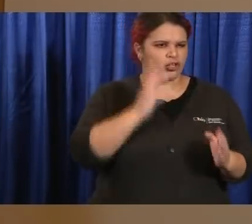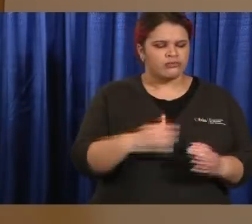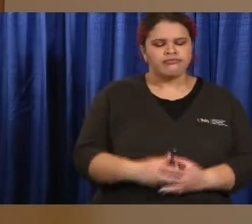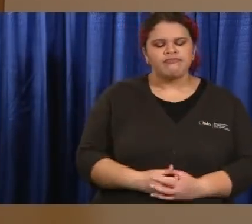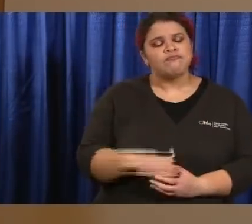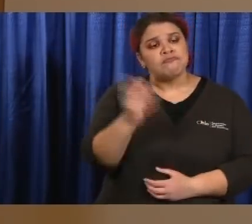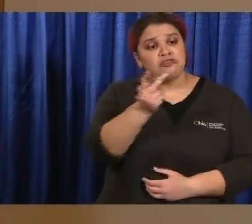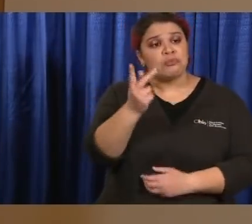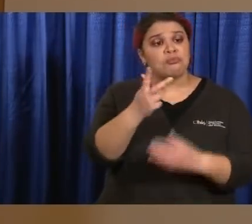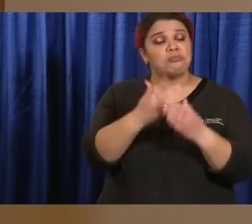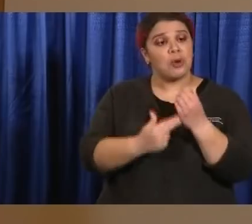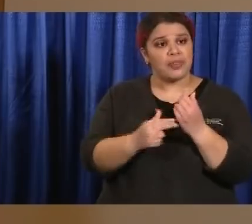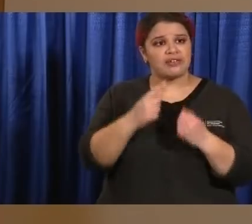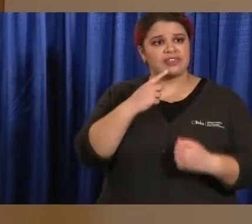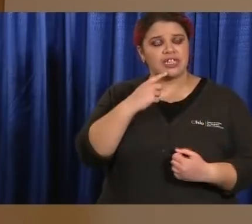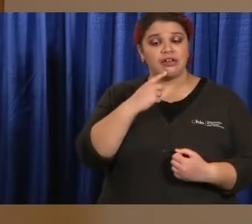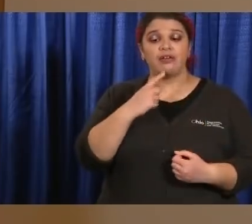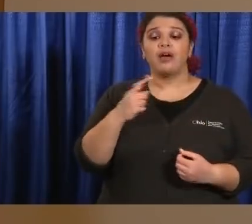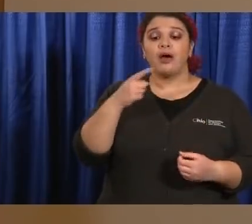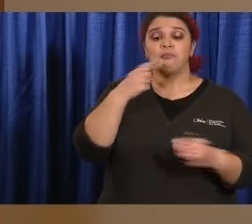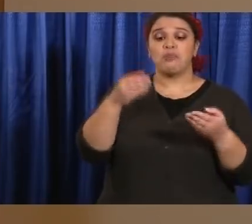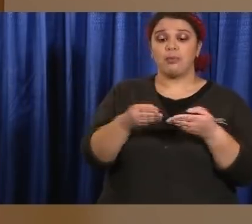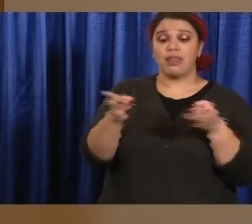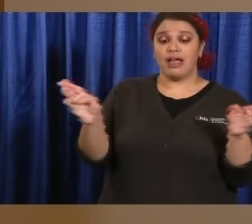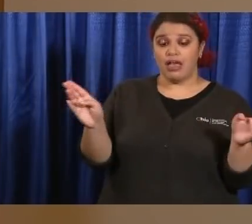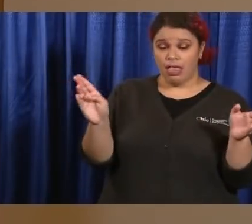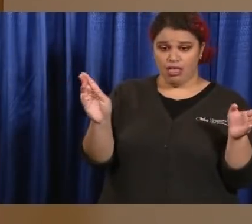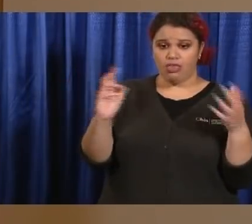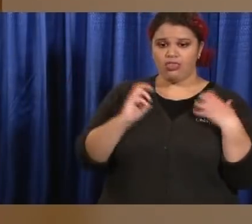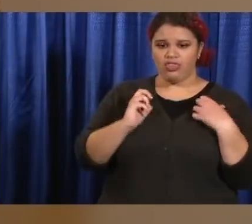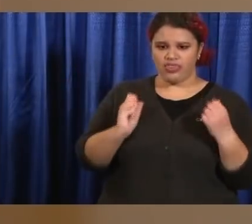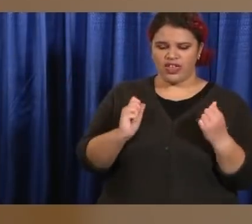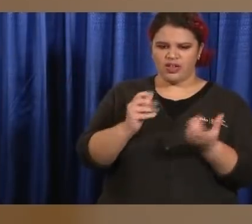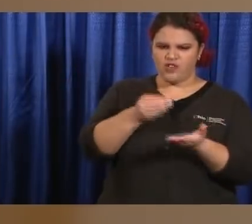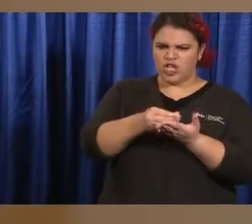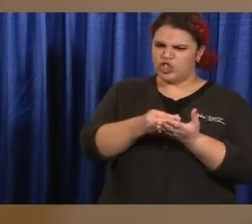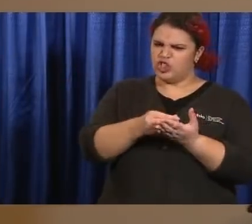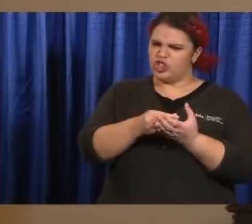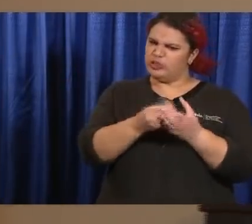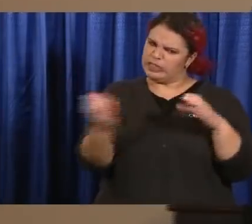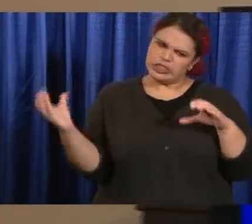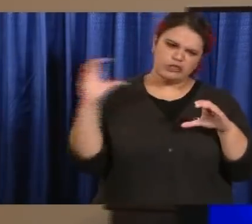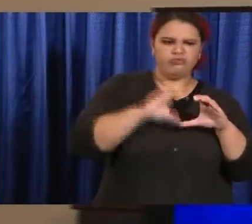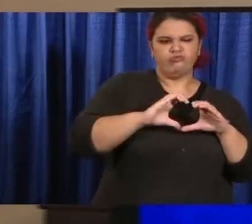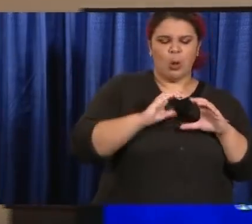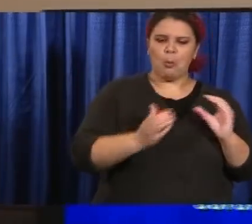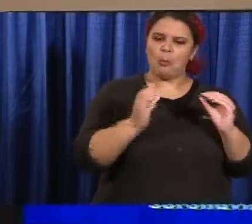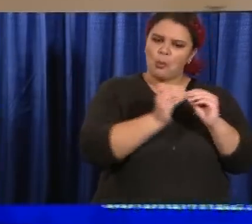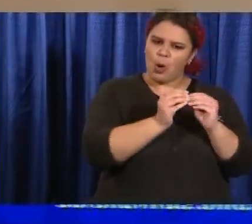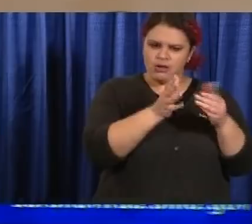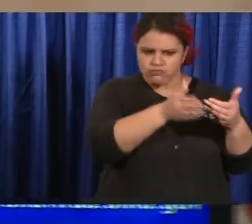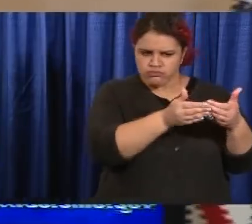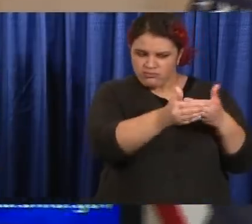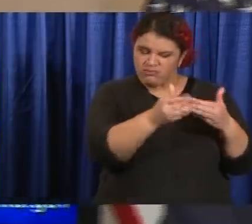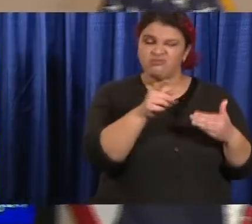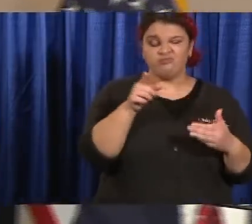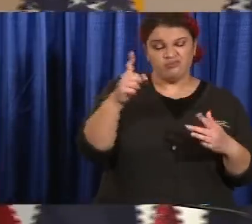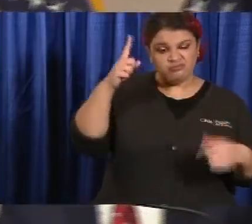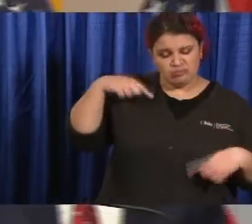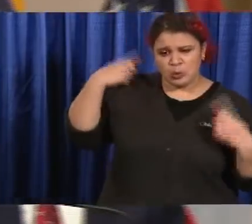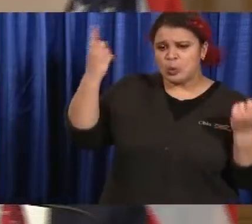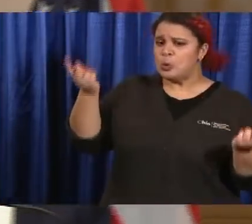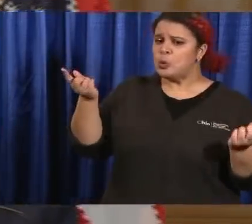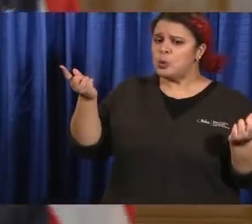health funding should be beefed up and that there has kind of been a long neglect of enough funding for public